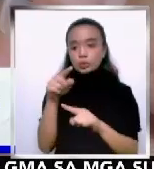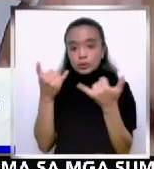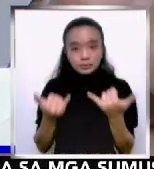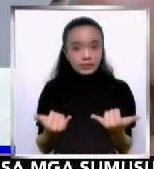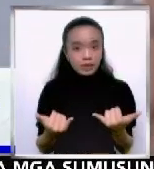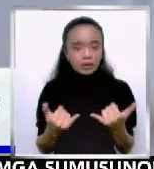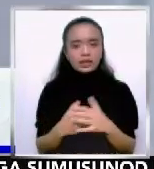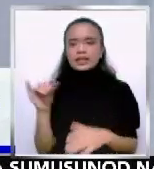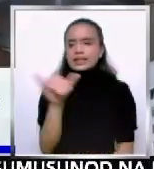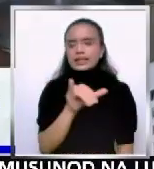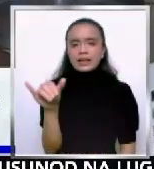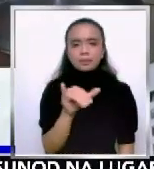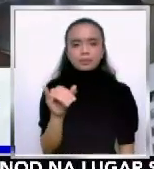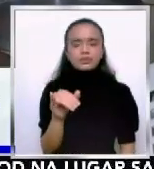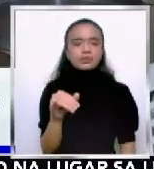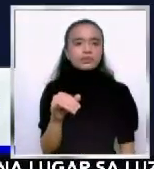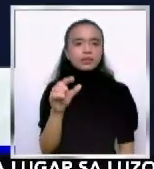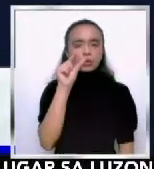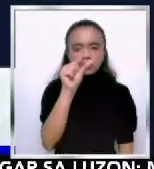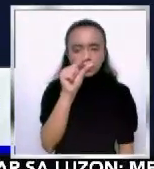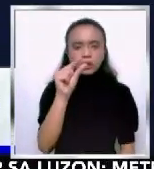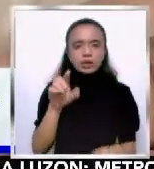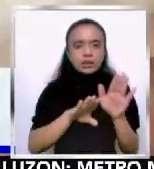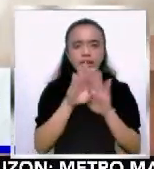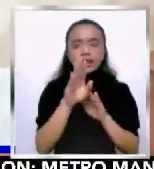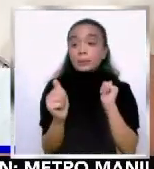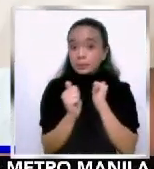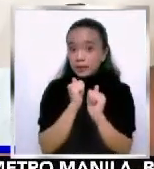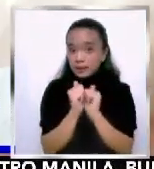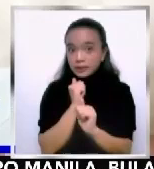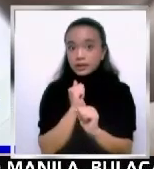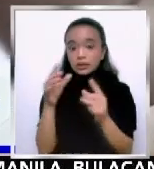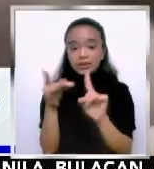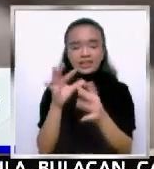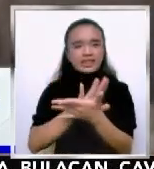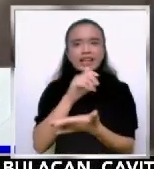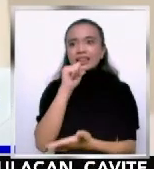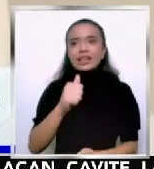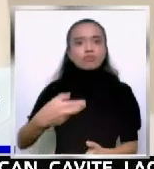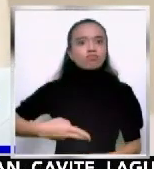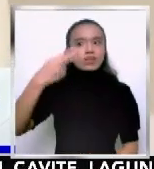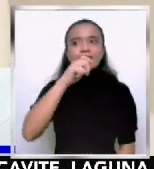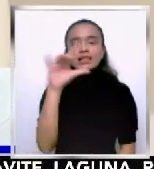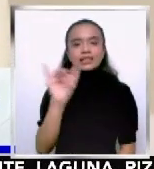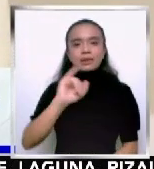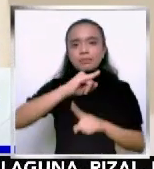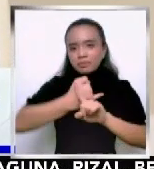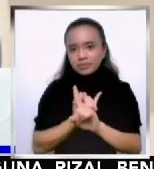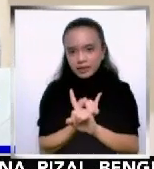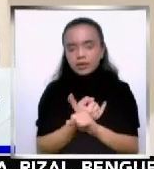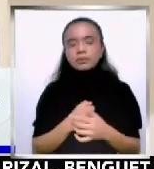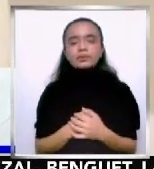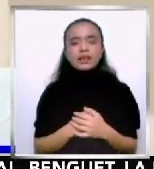like a mini surge, meaning the cases are not as high as what we saw in January. It can be argued that may